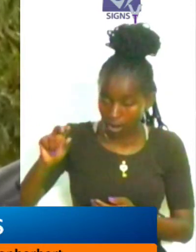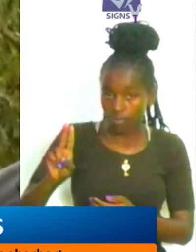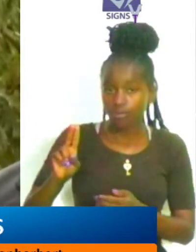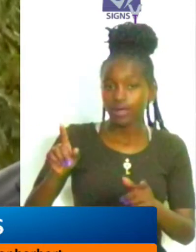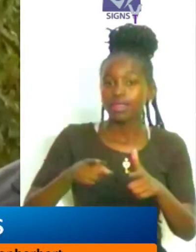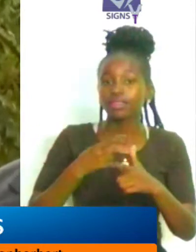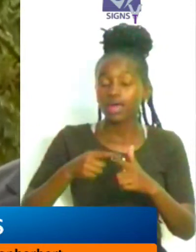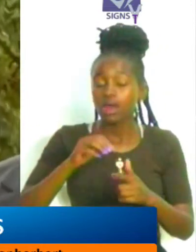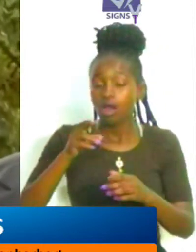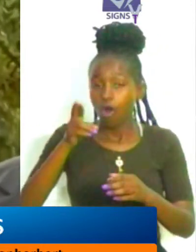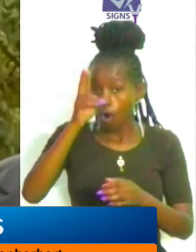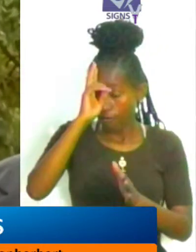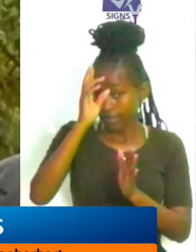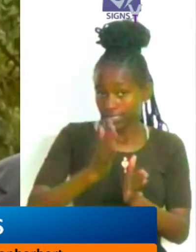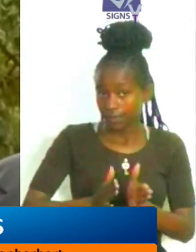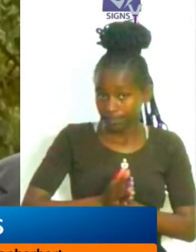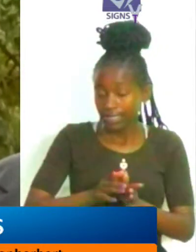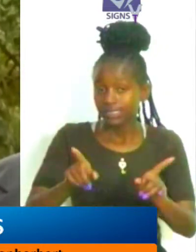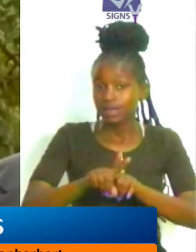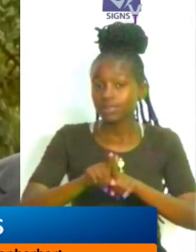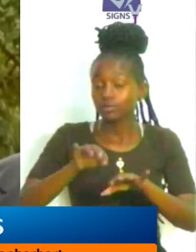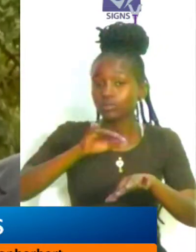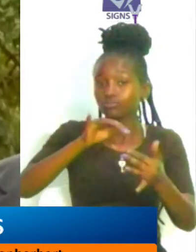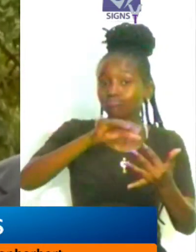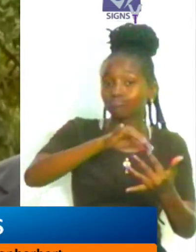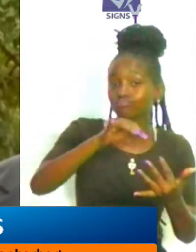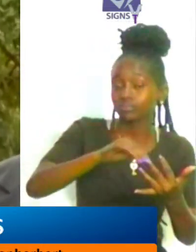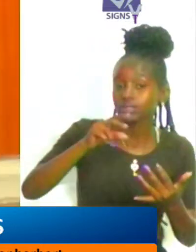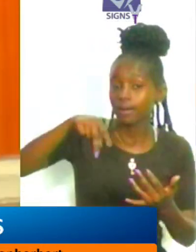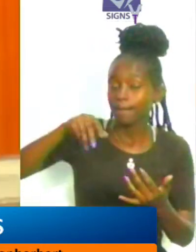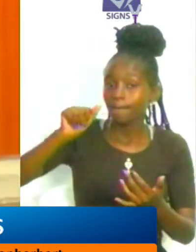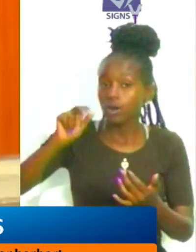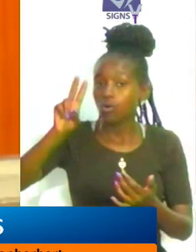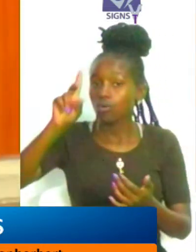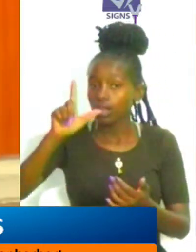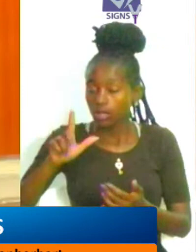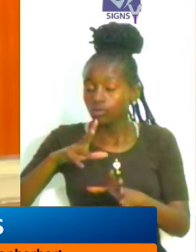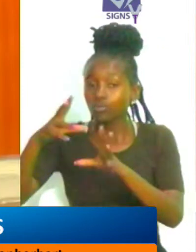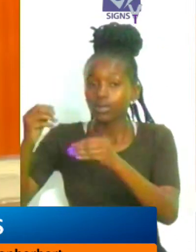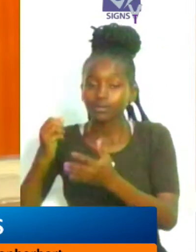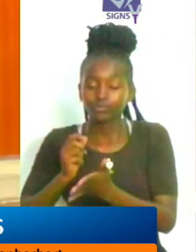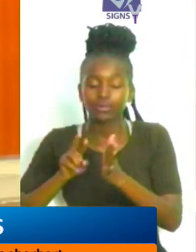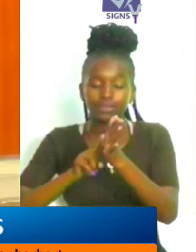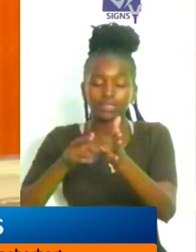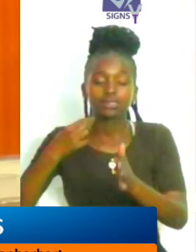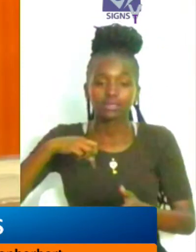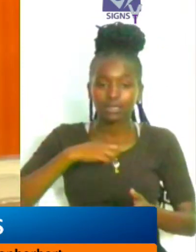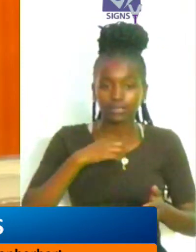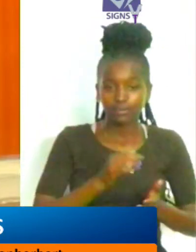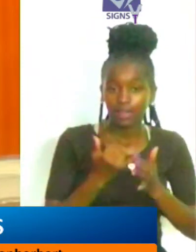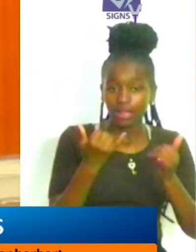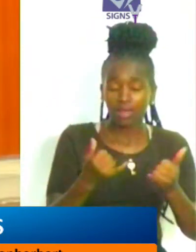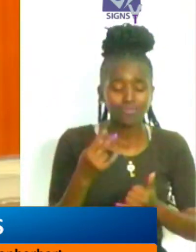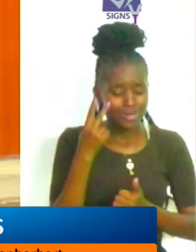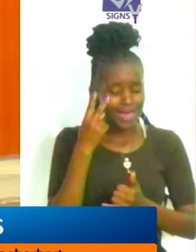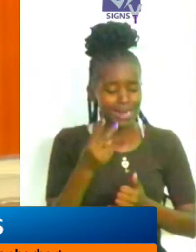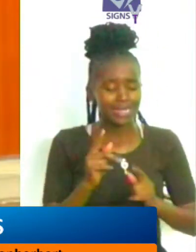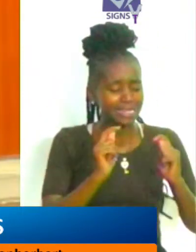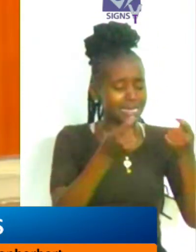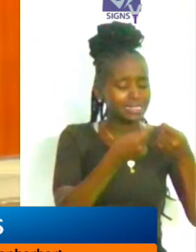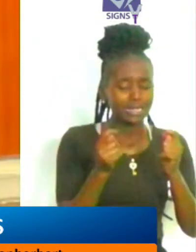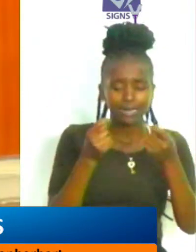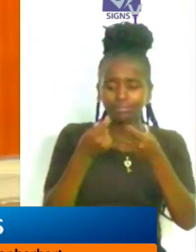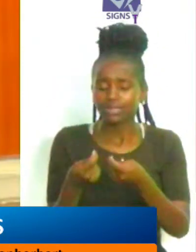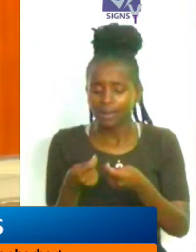have appointed Advocate Paul Mwangi to act as Joint Secretary. The ethnic profiling going on in the civil